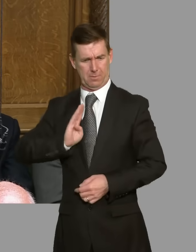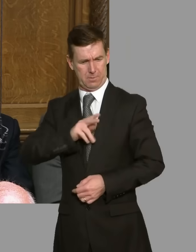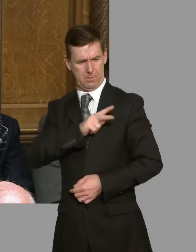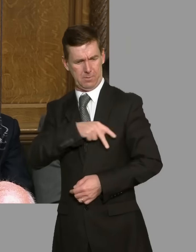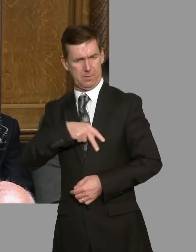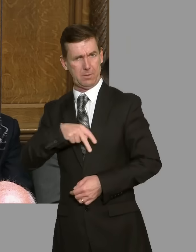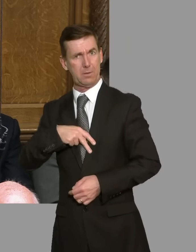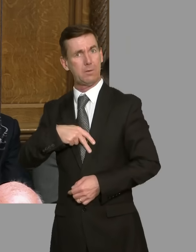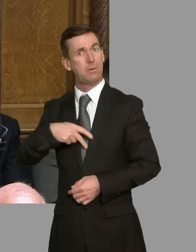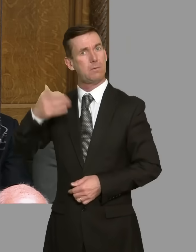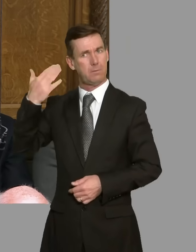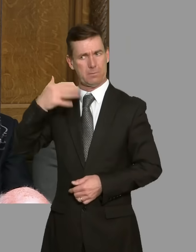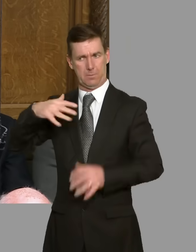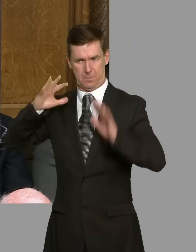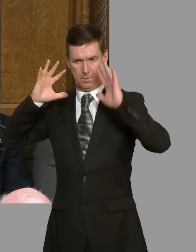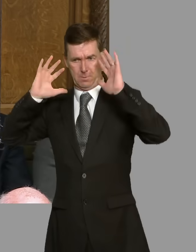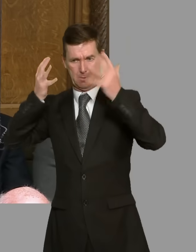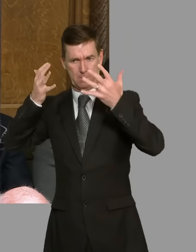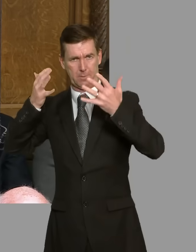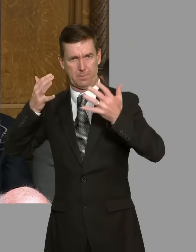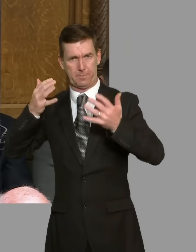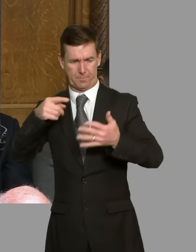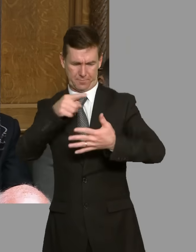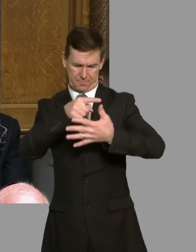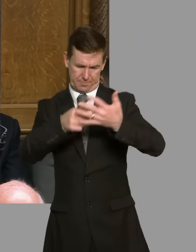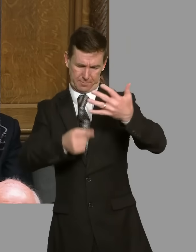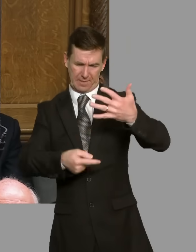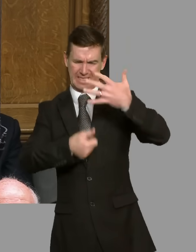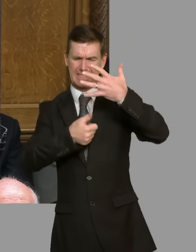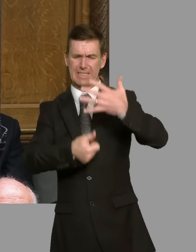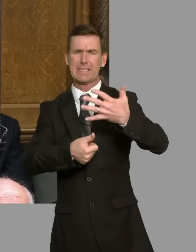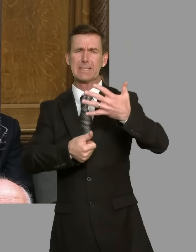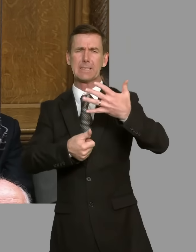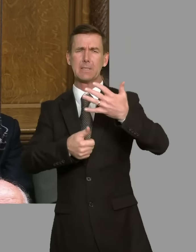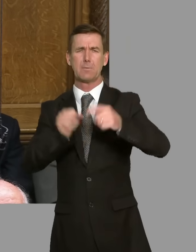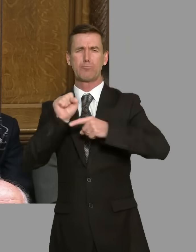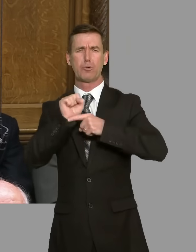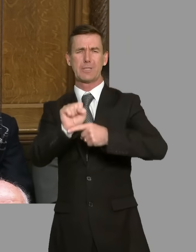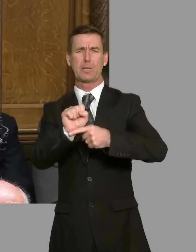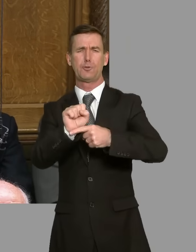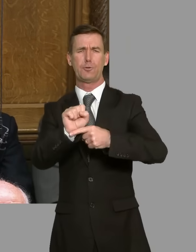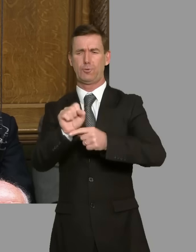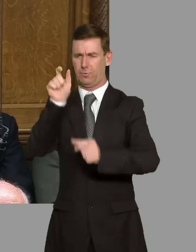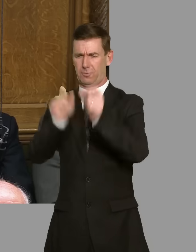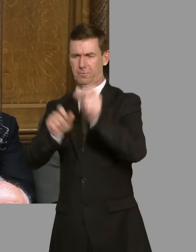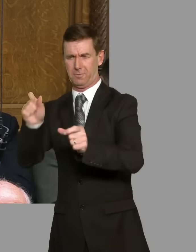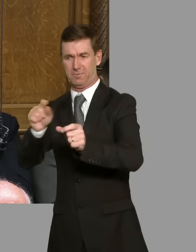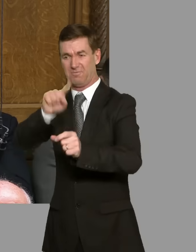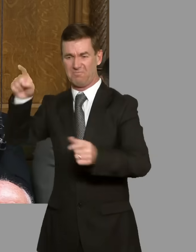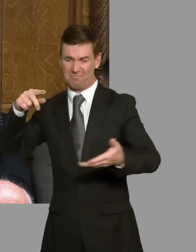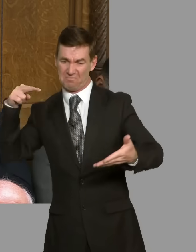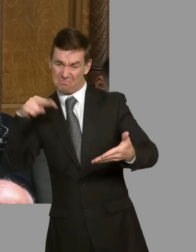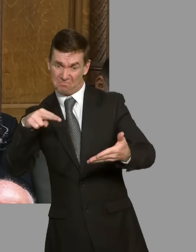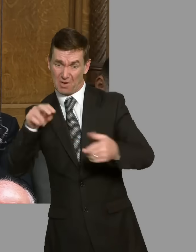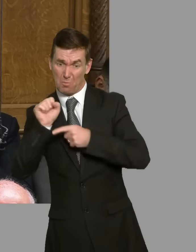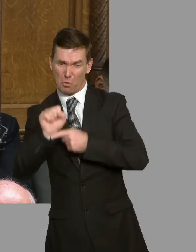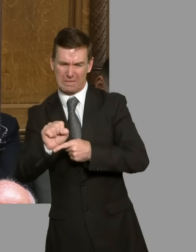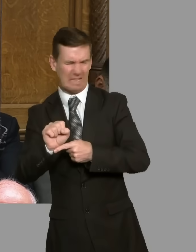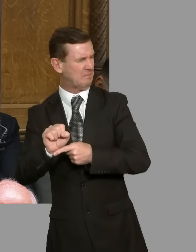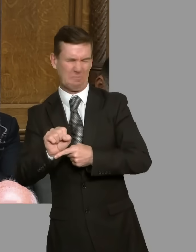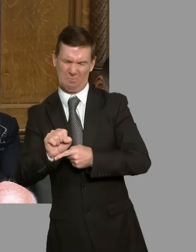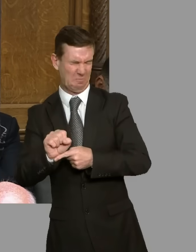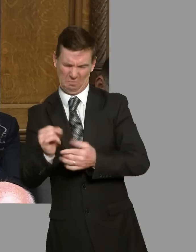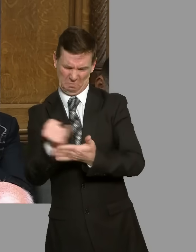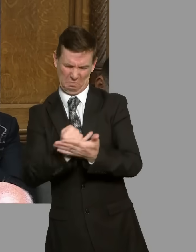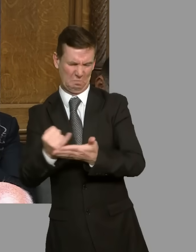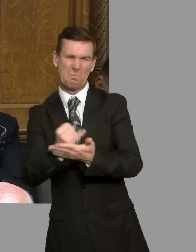protections in the bill and they don't see them as such. They offer no protection, they are procedural, and they apply